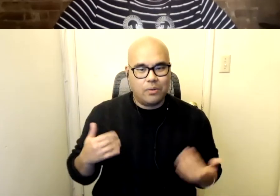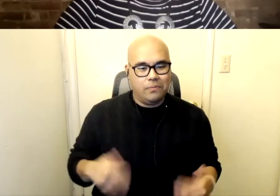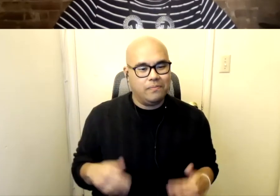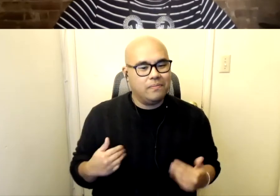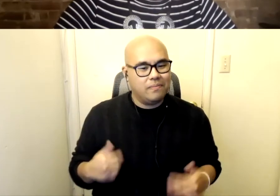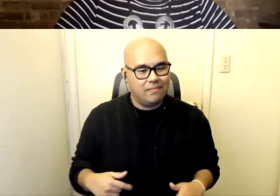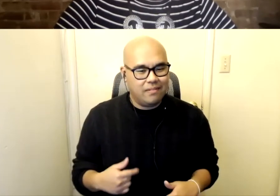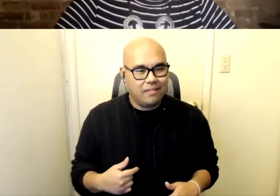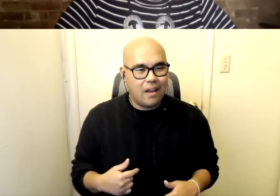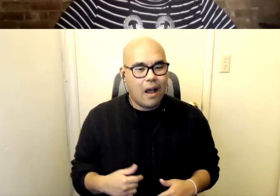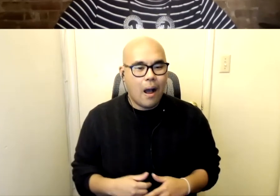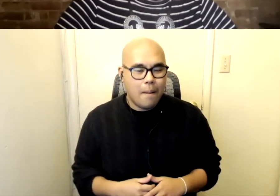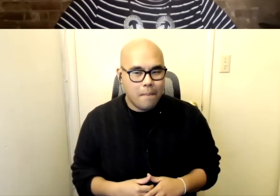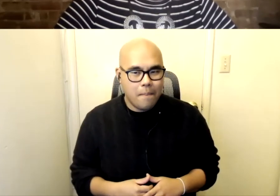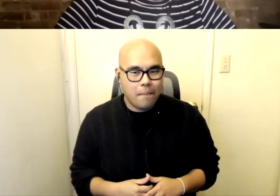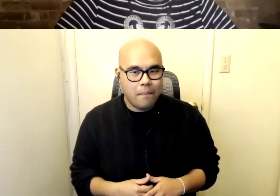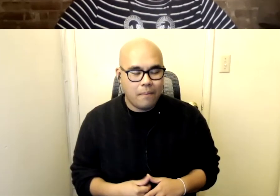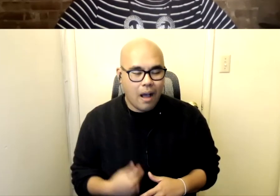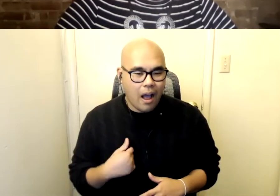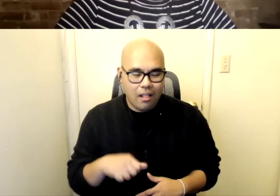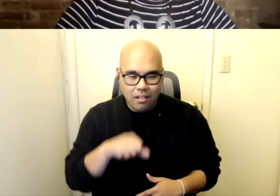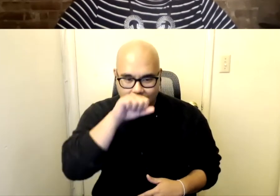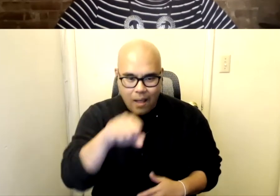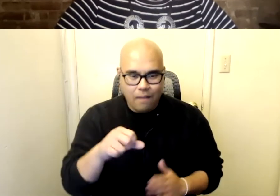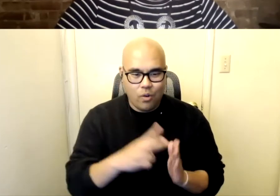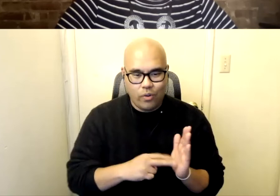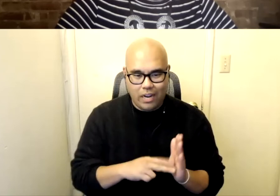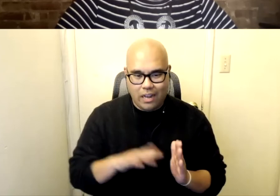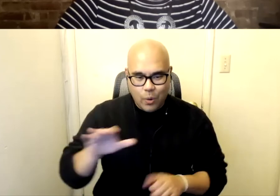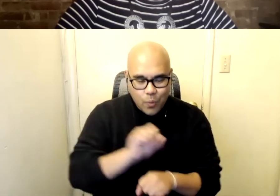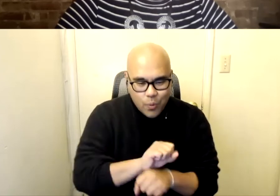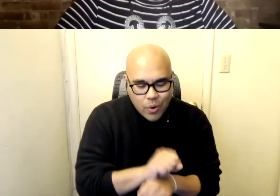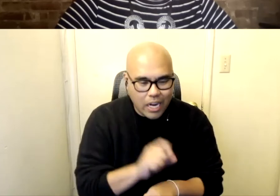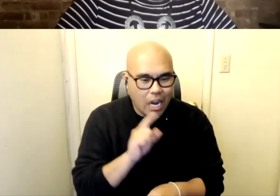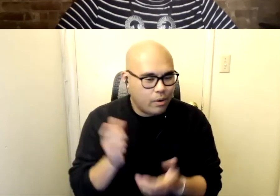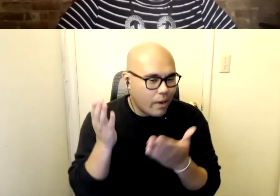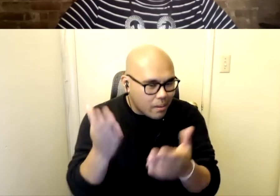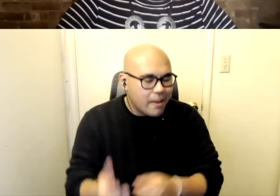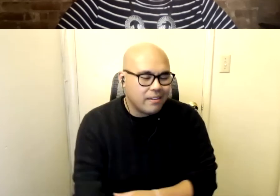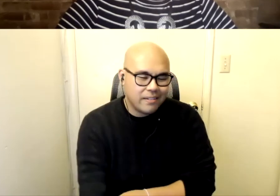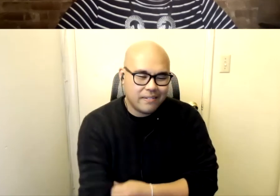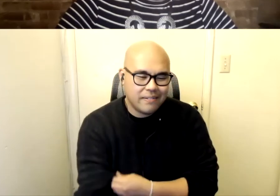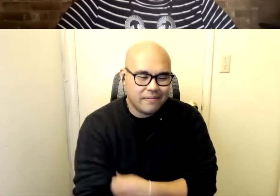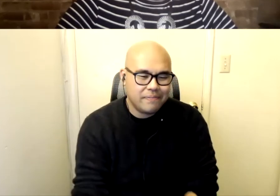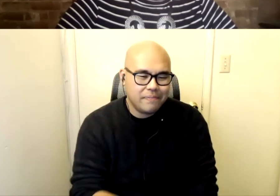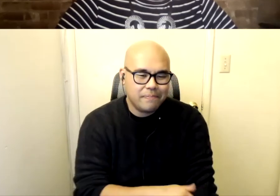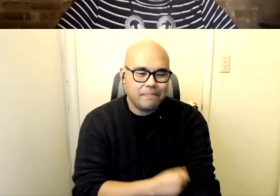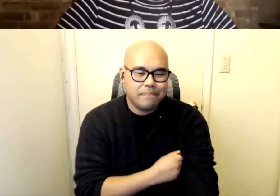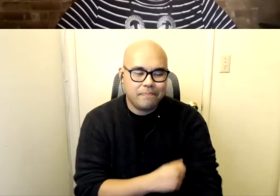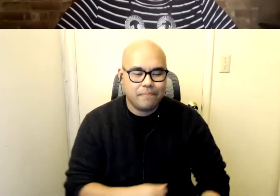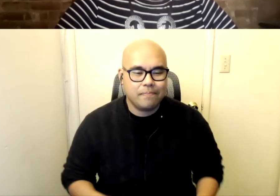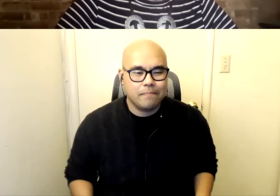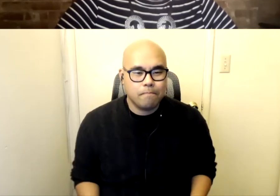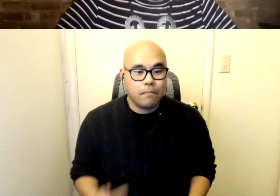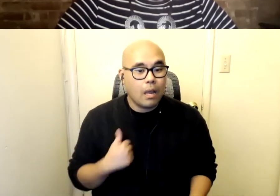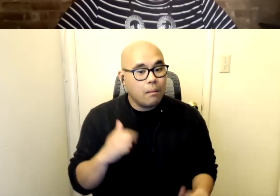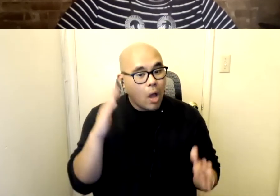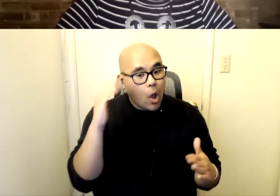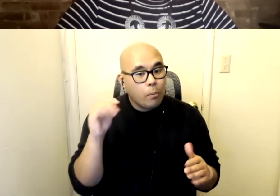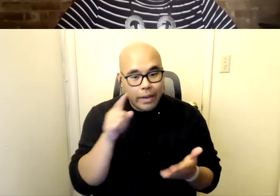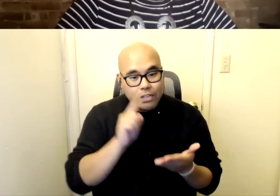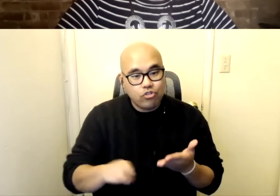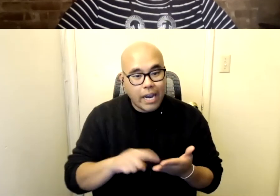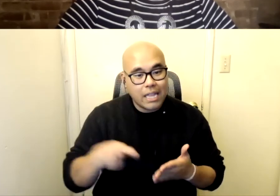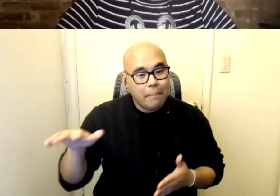I, love reading and would recommend to you. Um, I hope that you check them